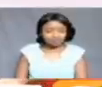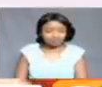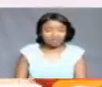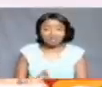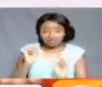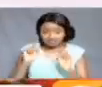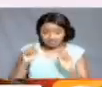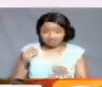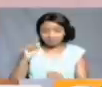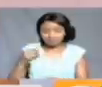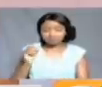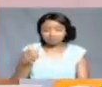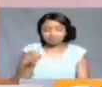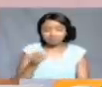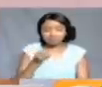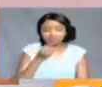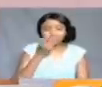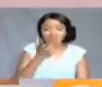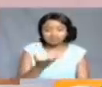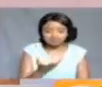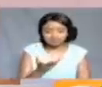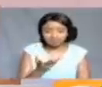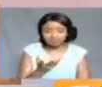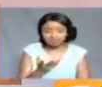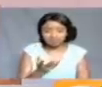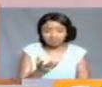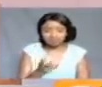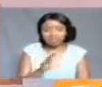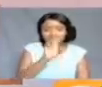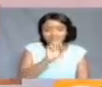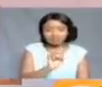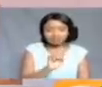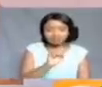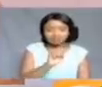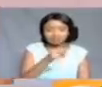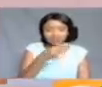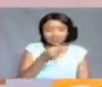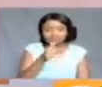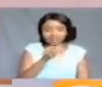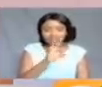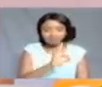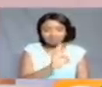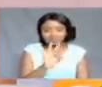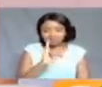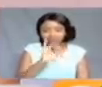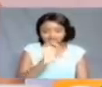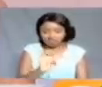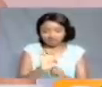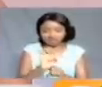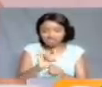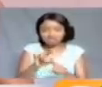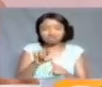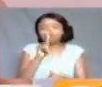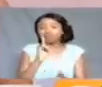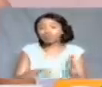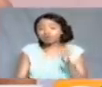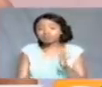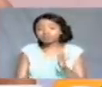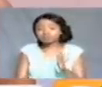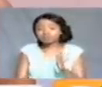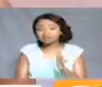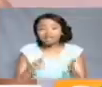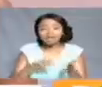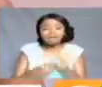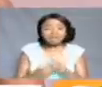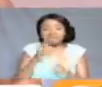them. Shaq the Youngin is a radio presenter. Before a radio presenter, what was he? No, but this is the point that I'm making. Yeah. When you're a cool cat at